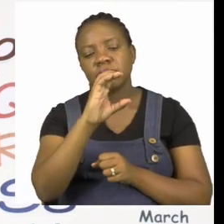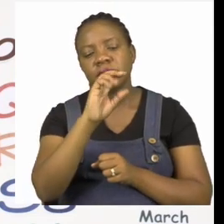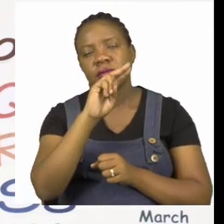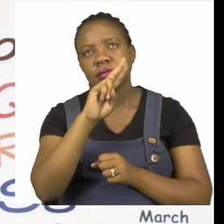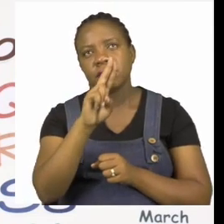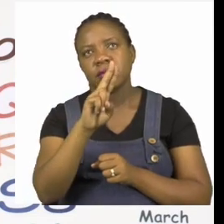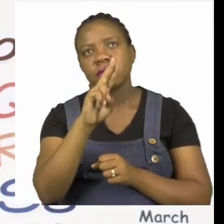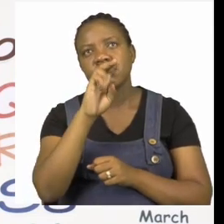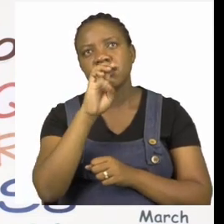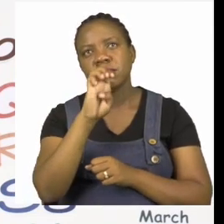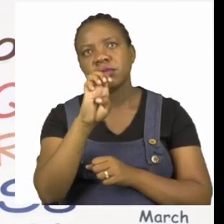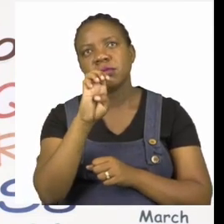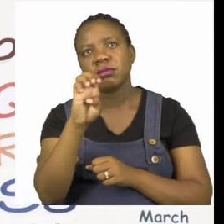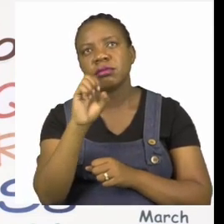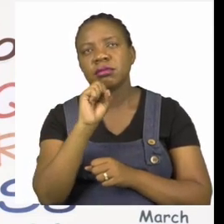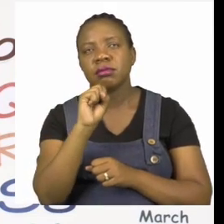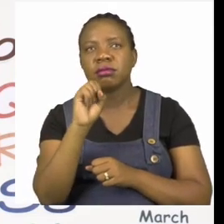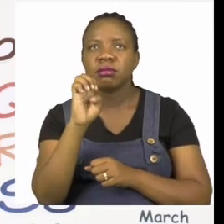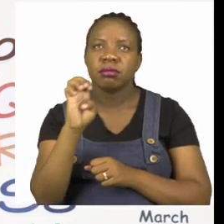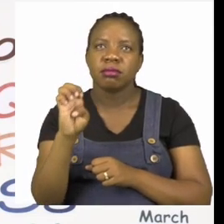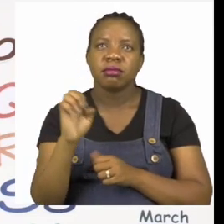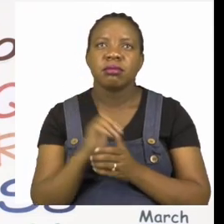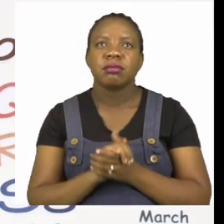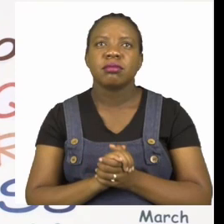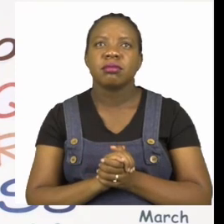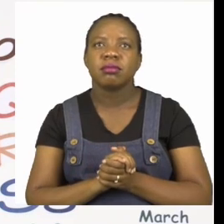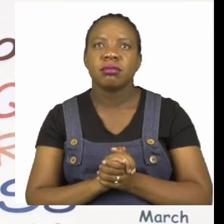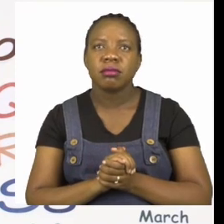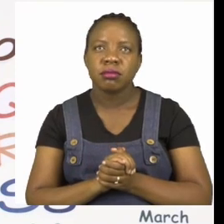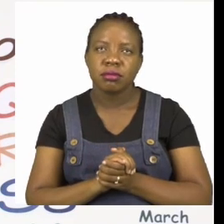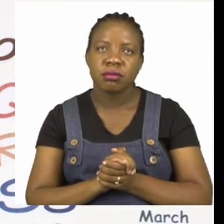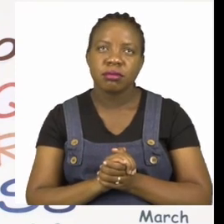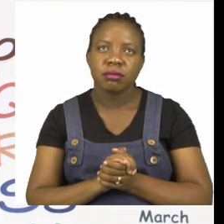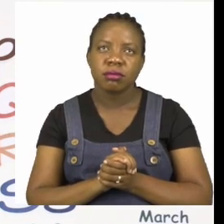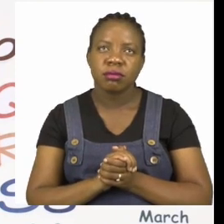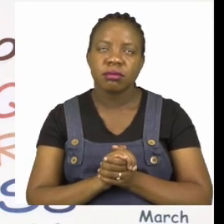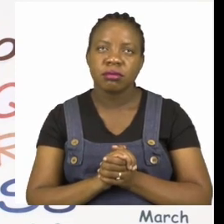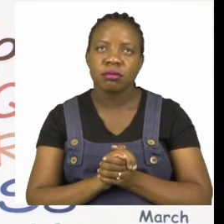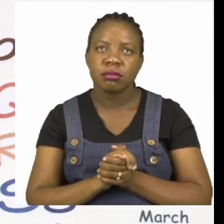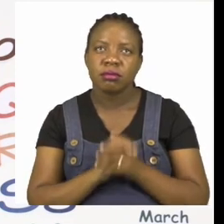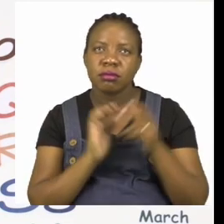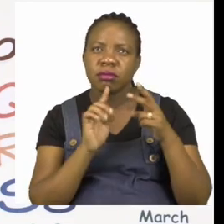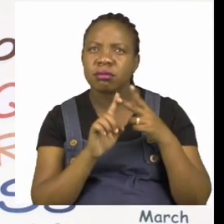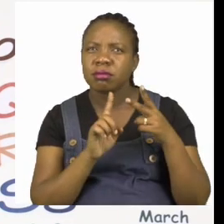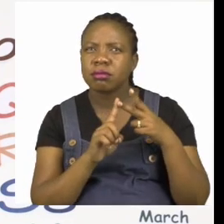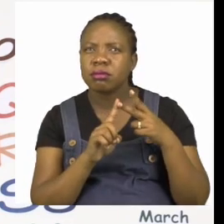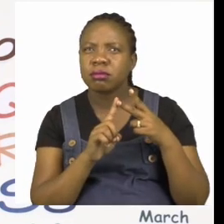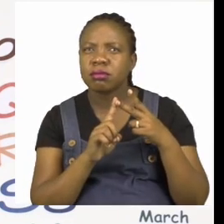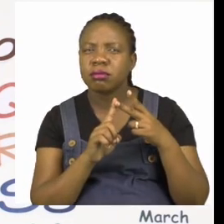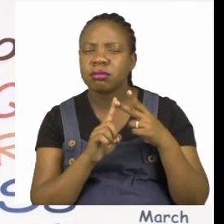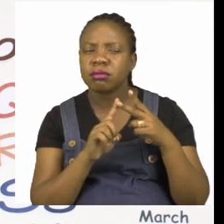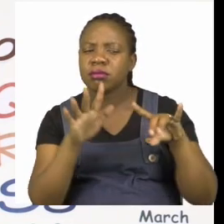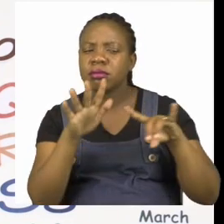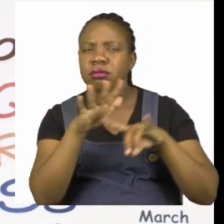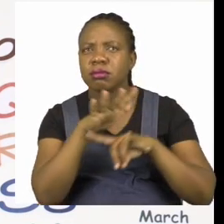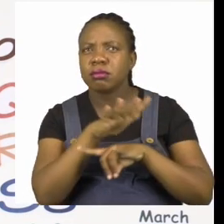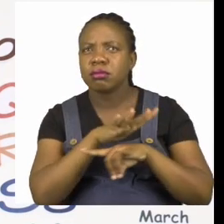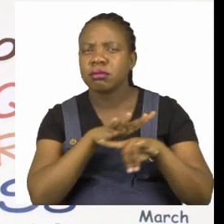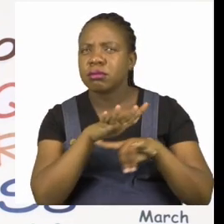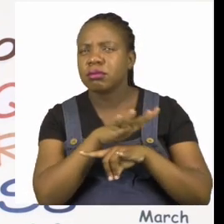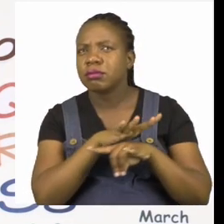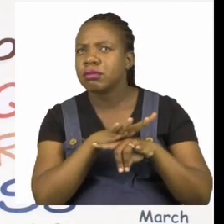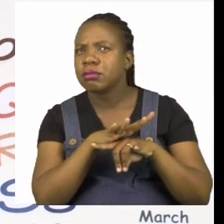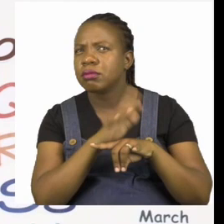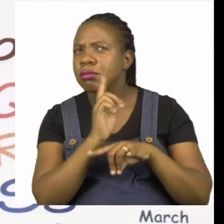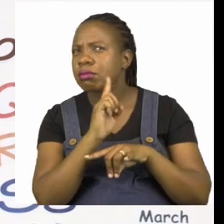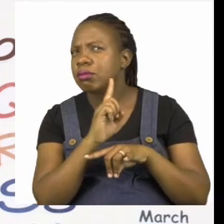in that sound. Very good. Now the next one is an animal. And this